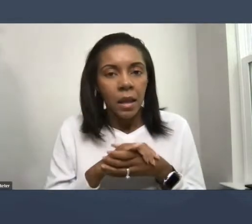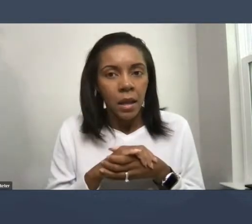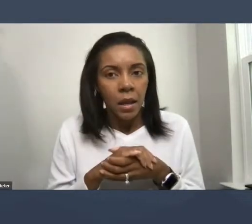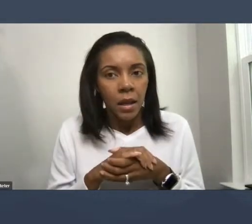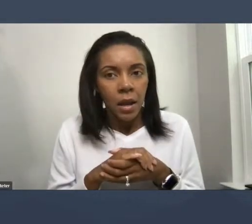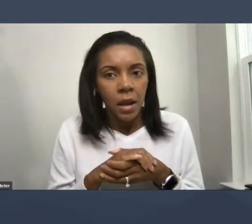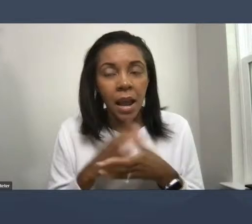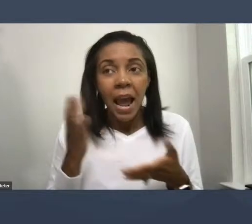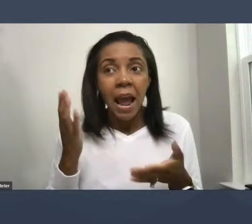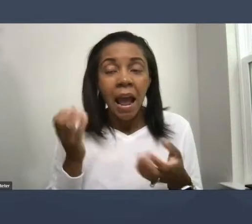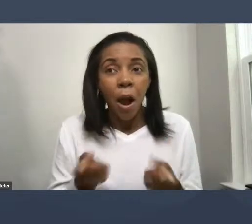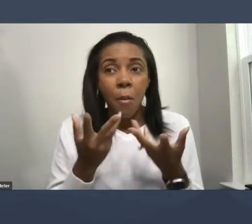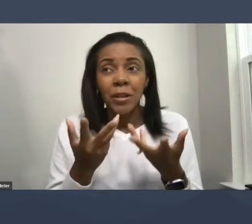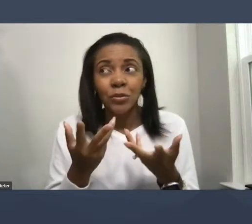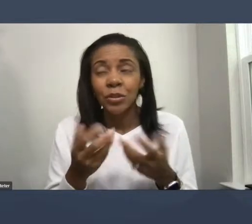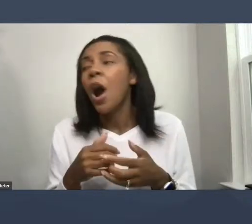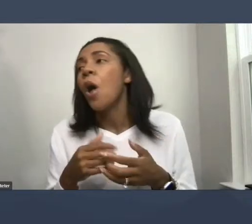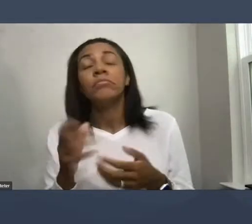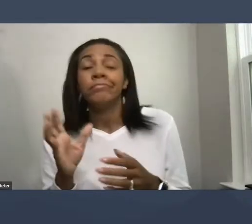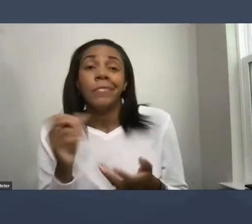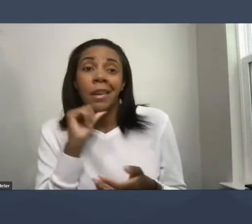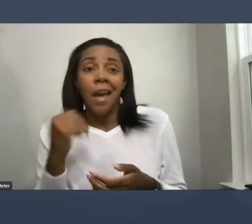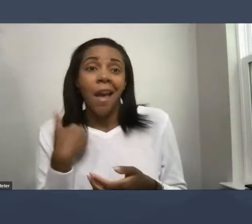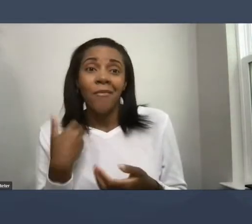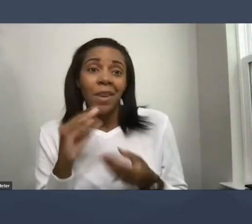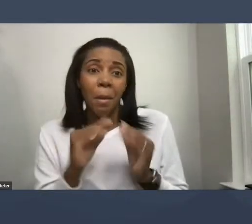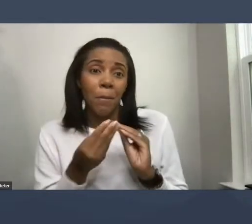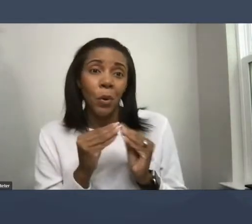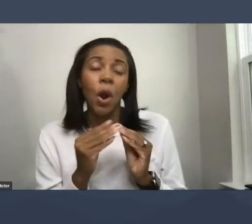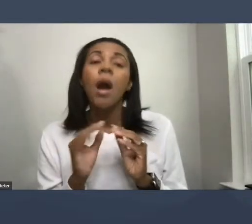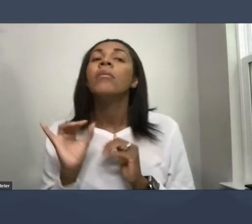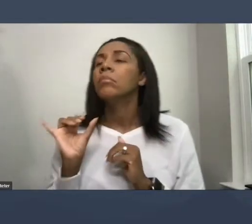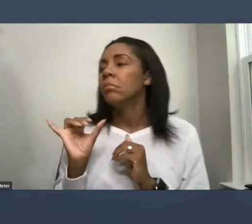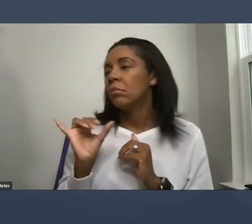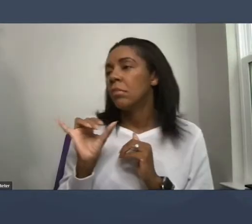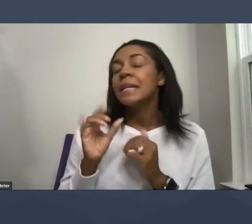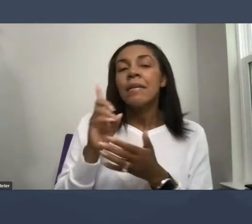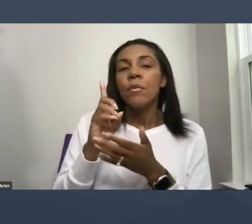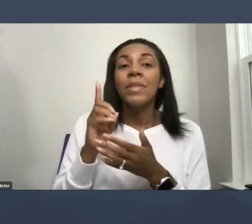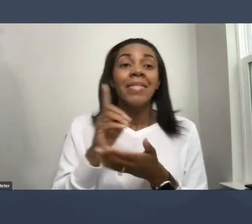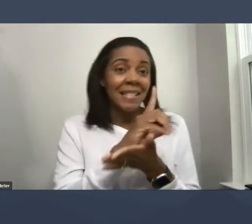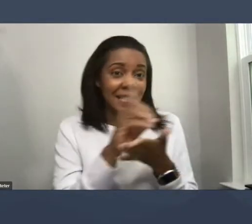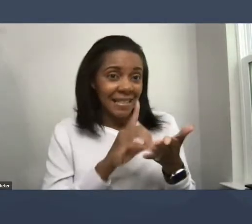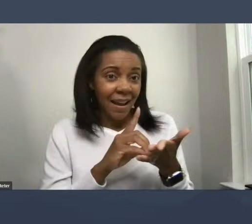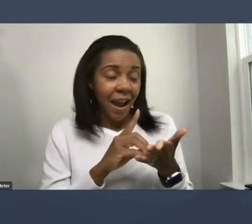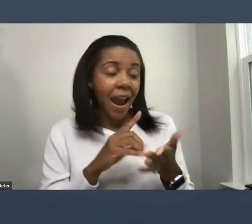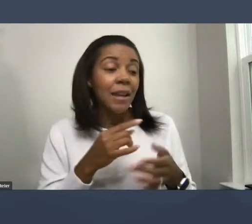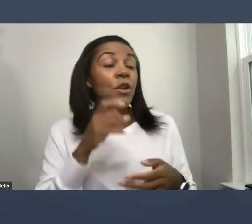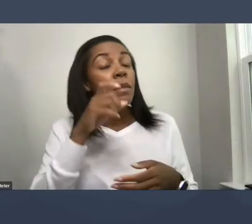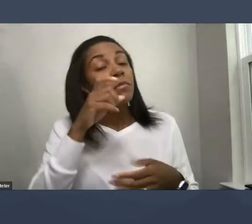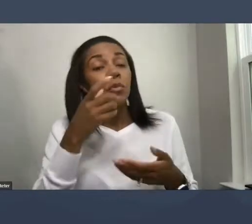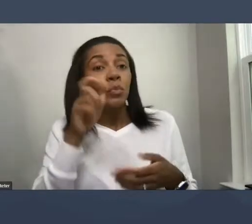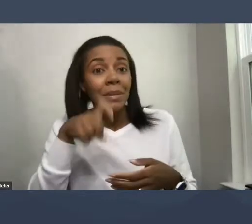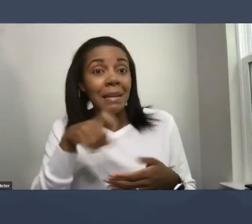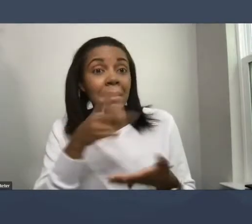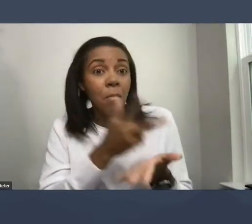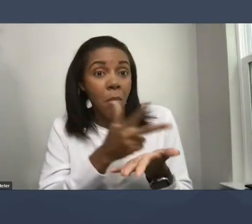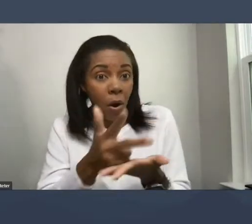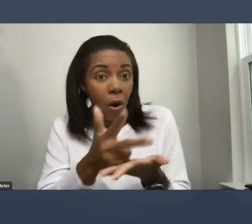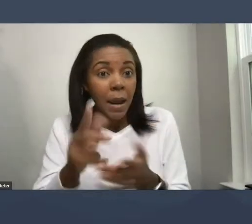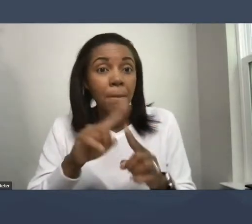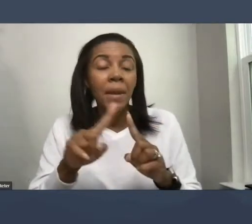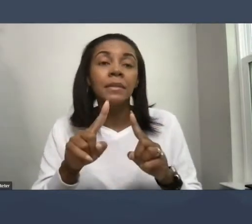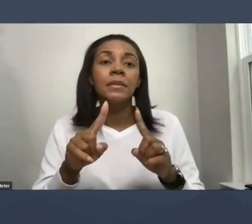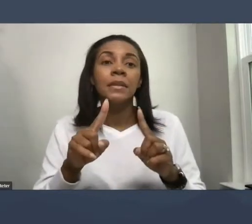There was no number. There was no number. Okay. But just as they did the design, it was indicated they had to have parking, and the only